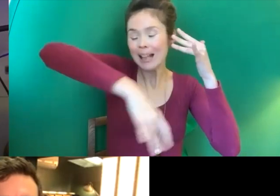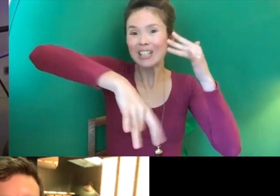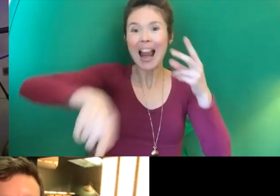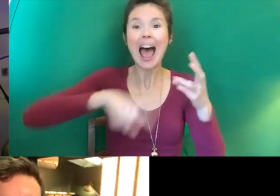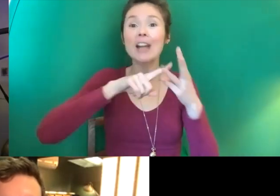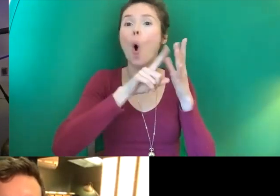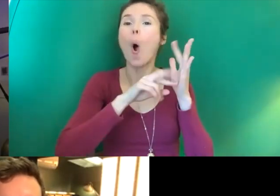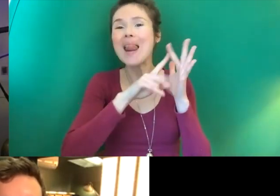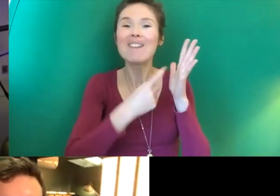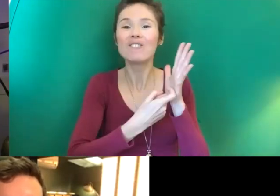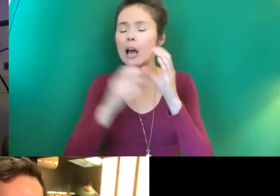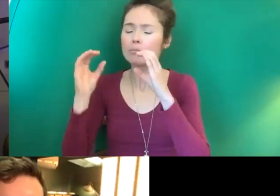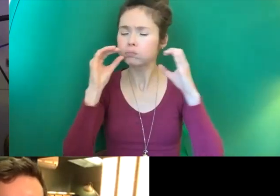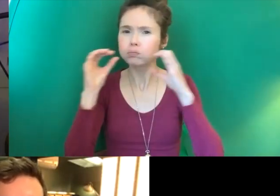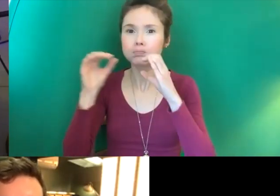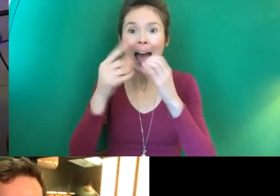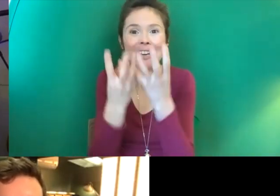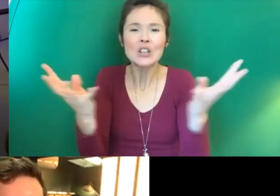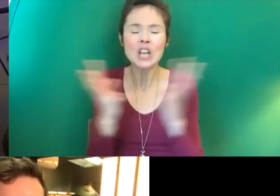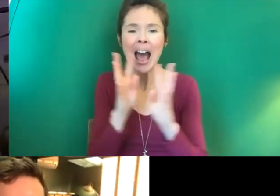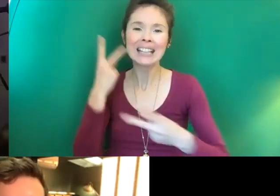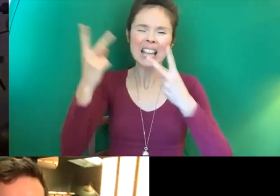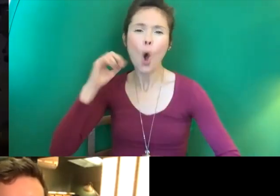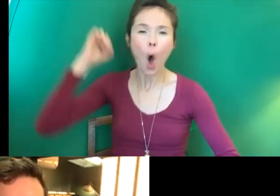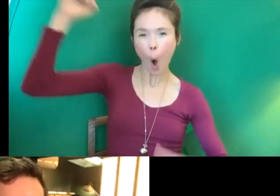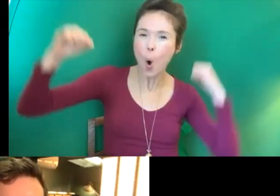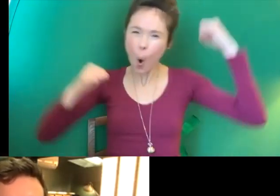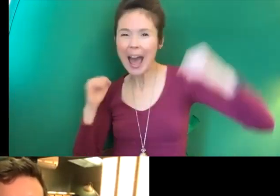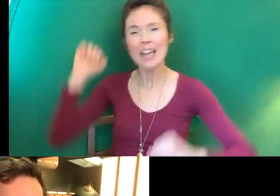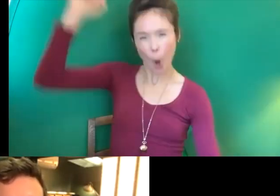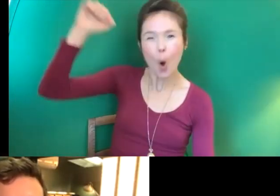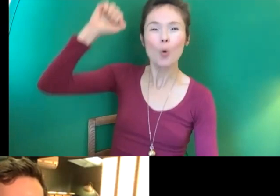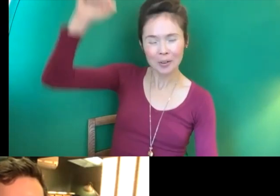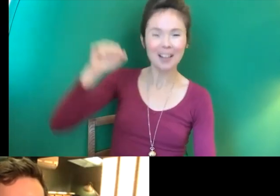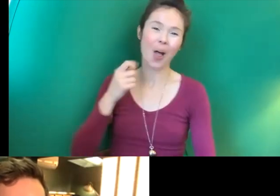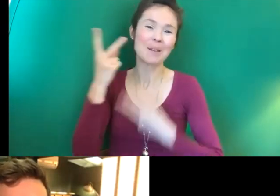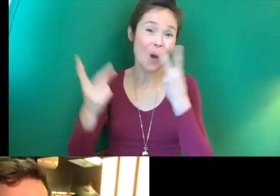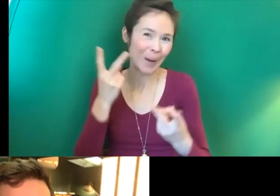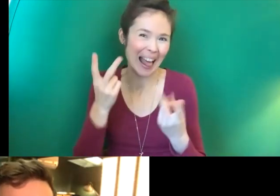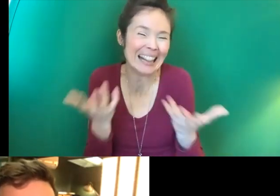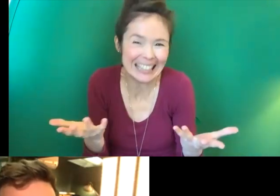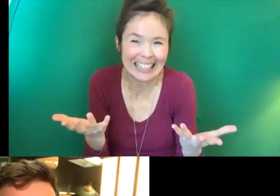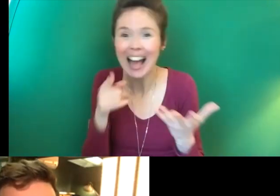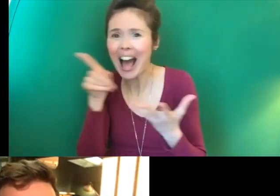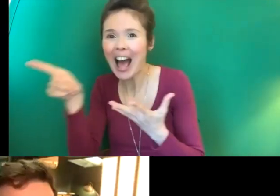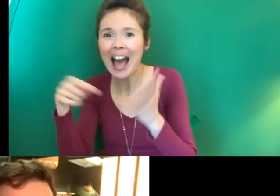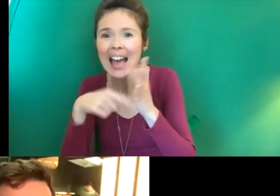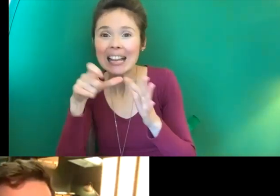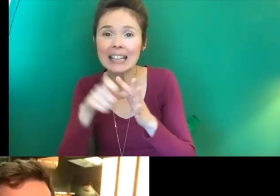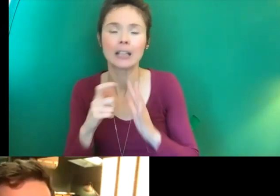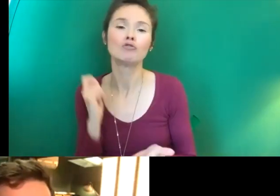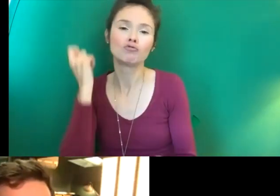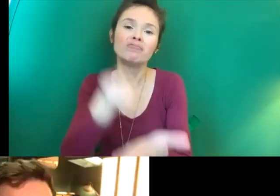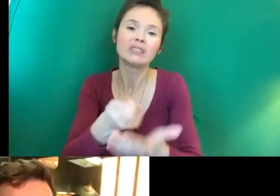harmonica, and the gang singing "Oh" on the vocal. And here's Ted writing his resignation